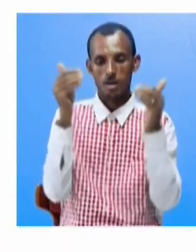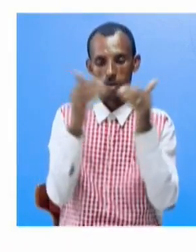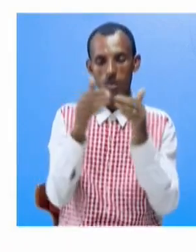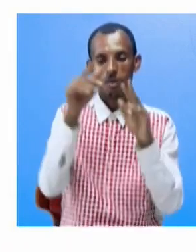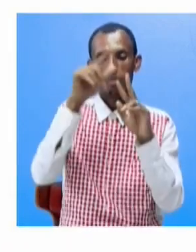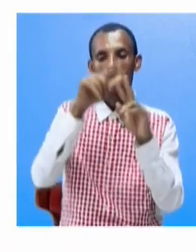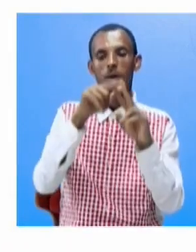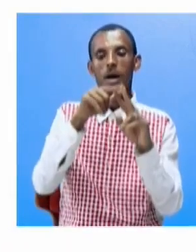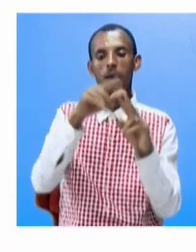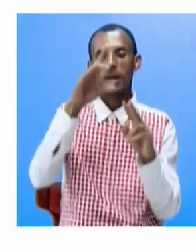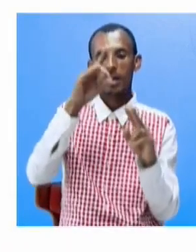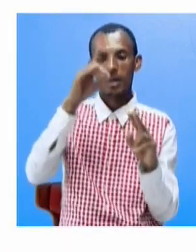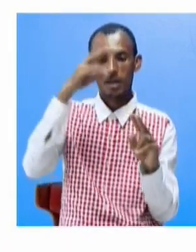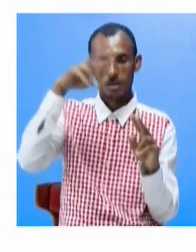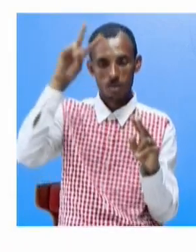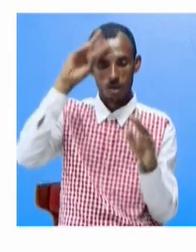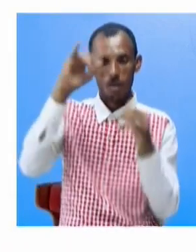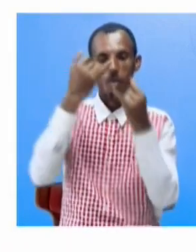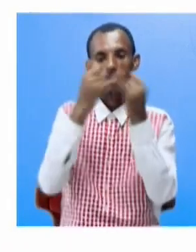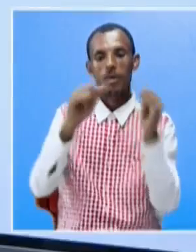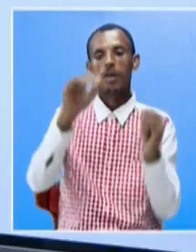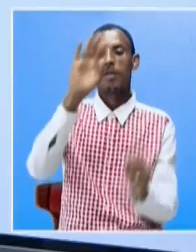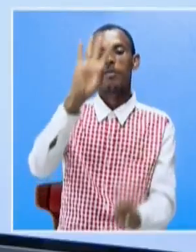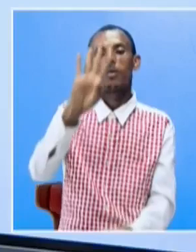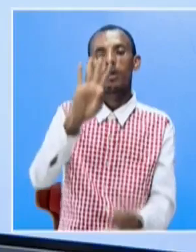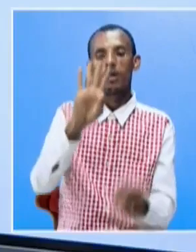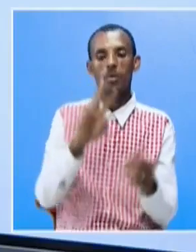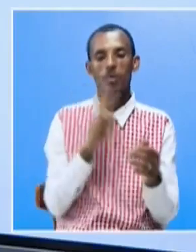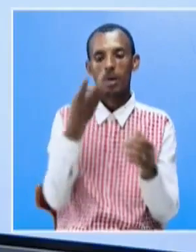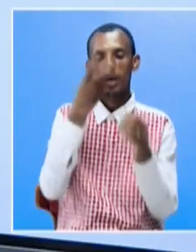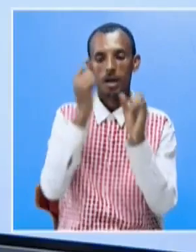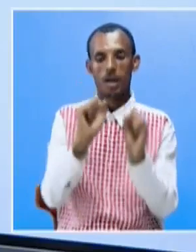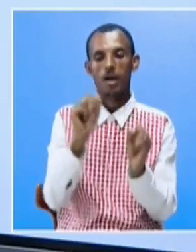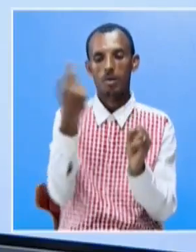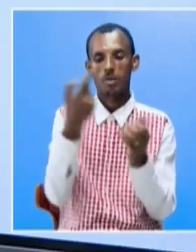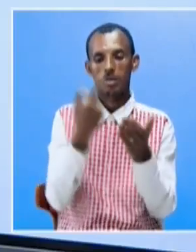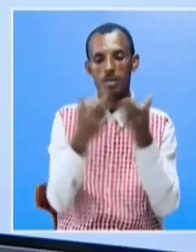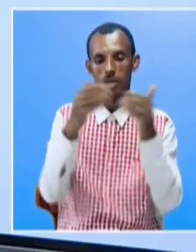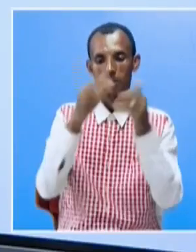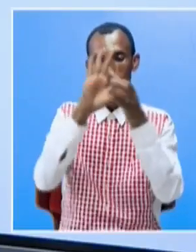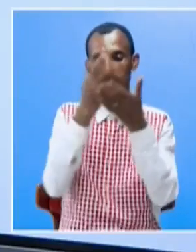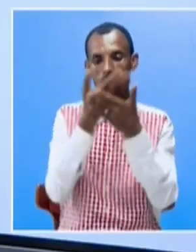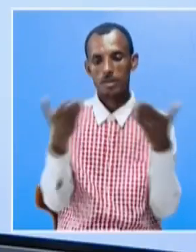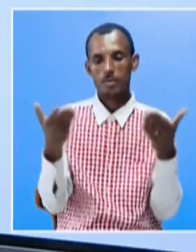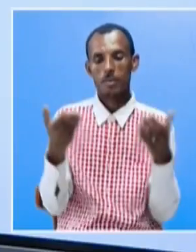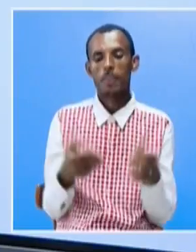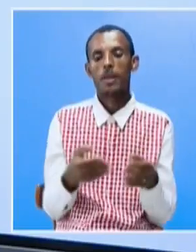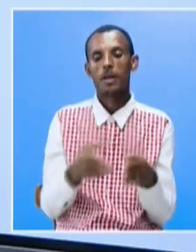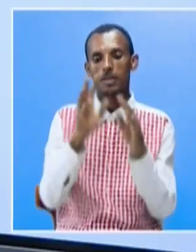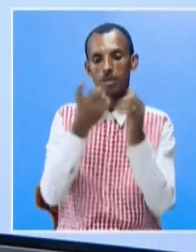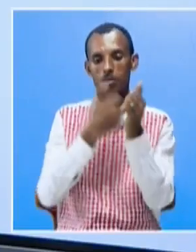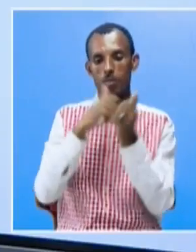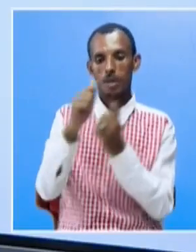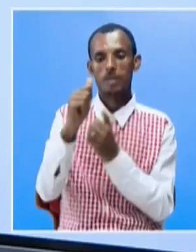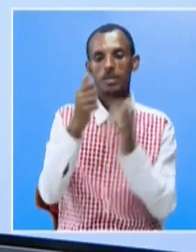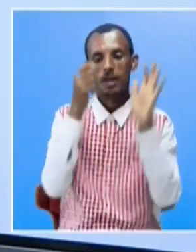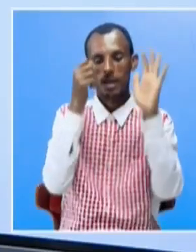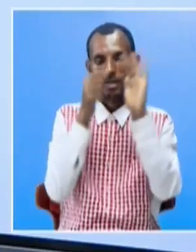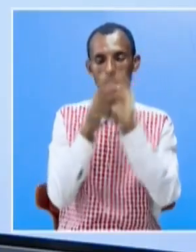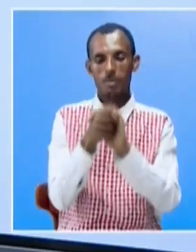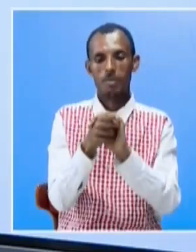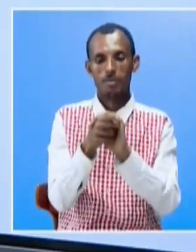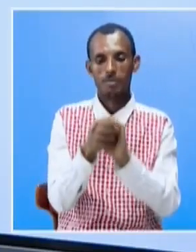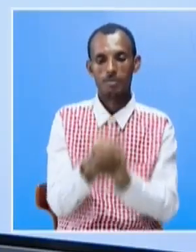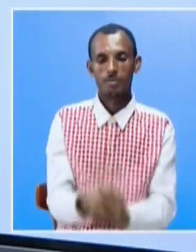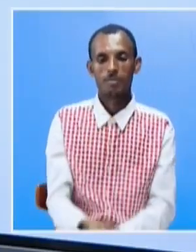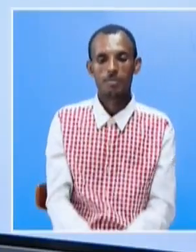pi d squared over 4. So we can use this equation to calculate area of a given circle. Now, let's proceed to example.